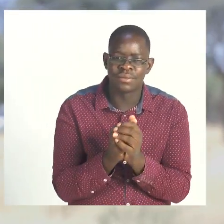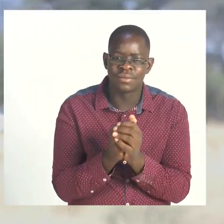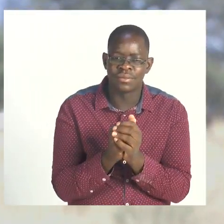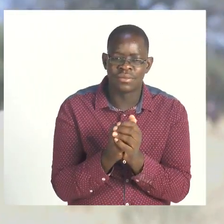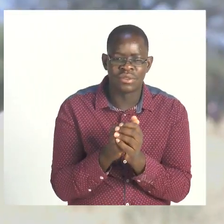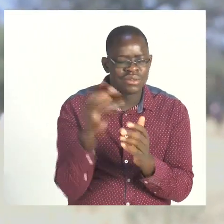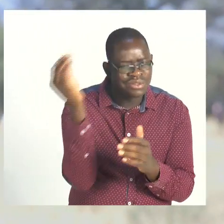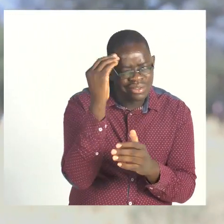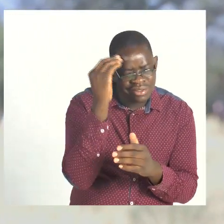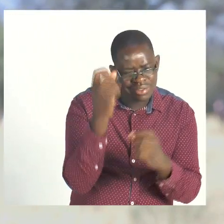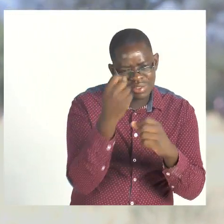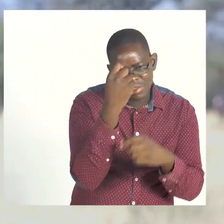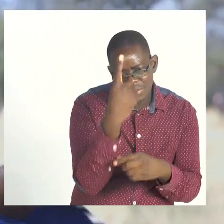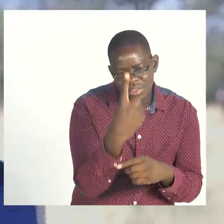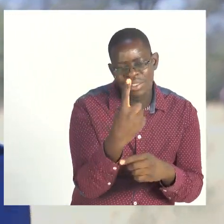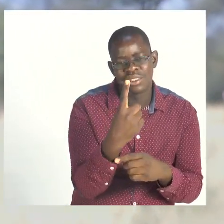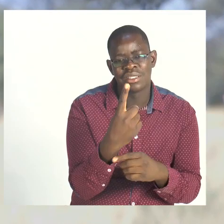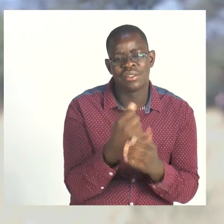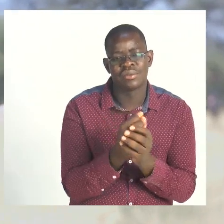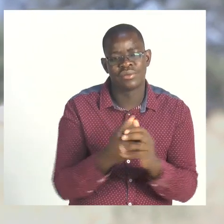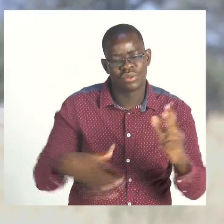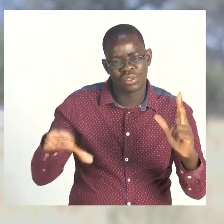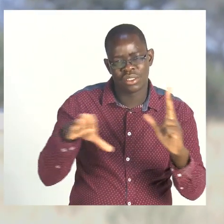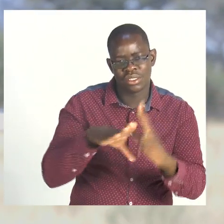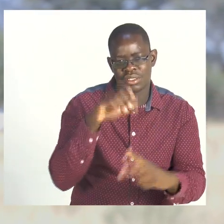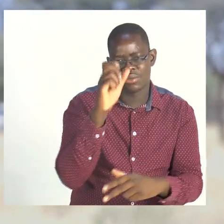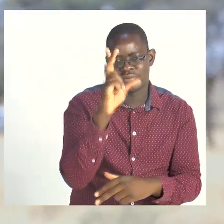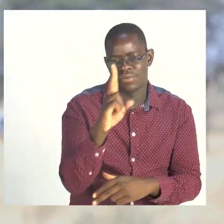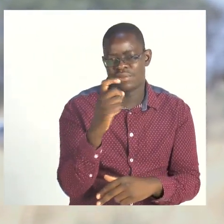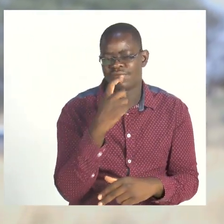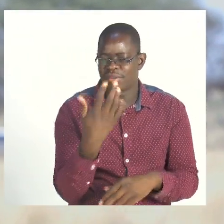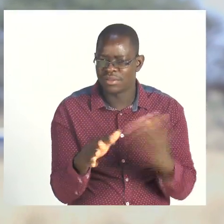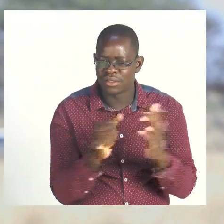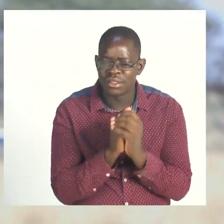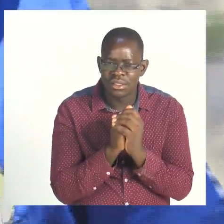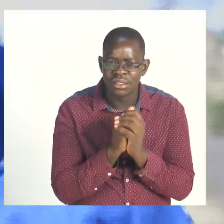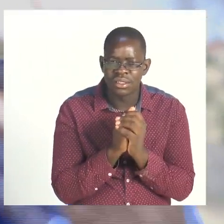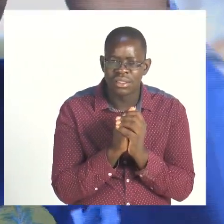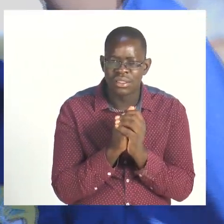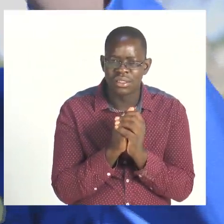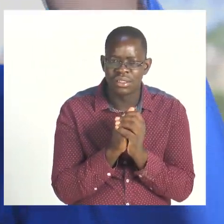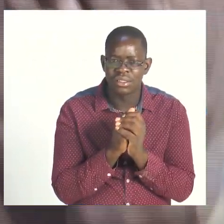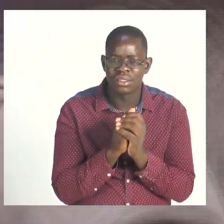Did you understand quite well what the agricultural officer said?